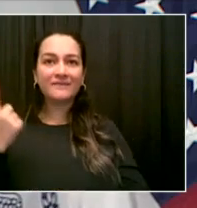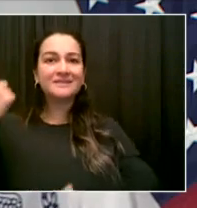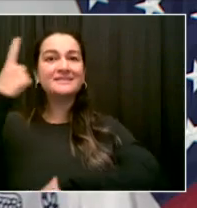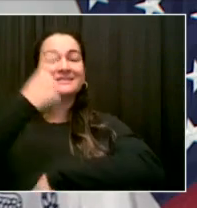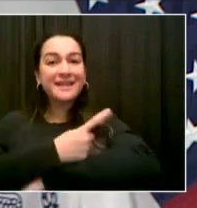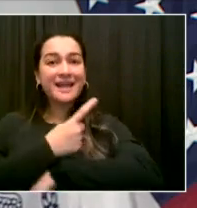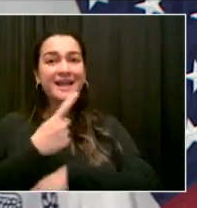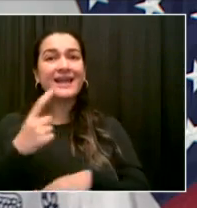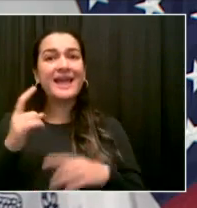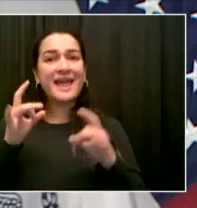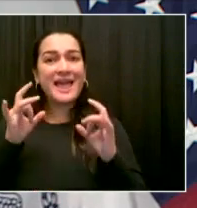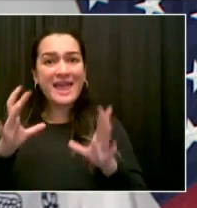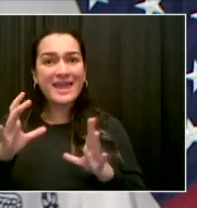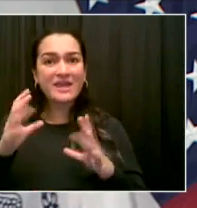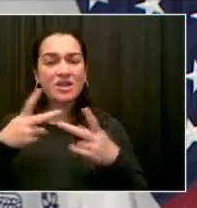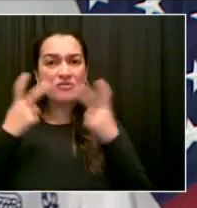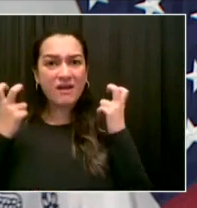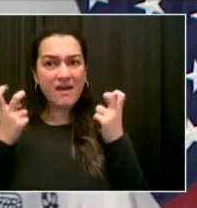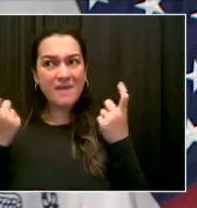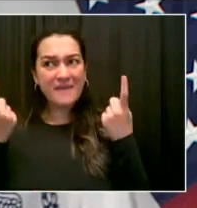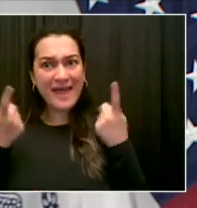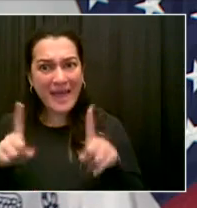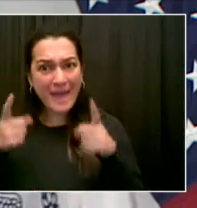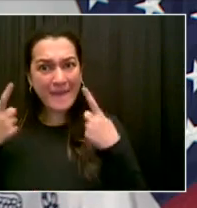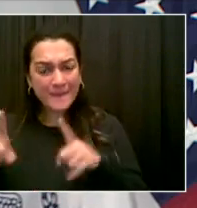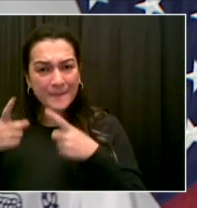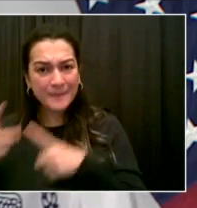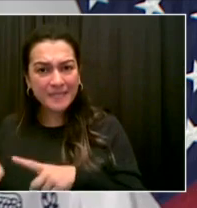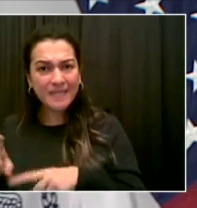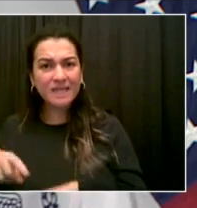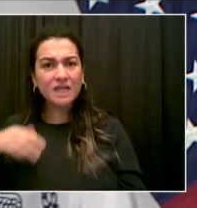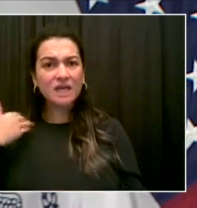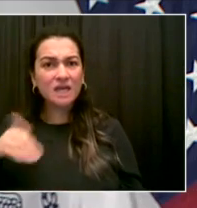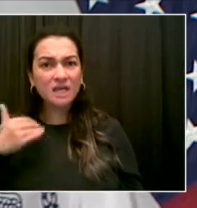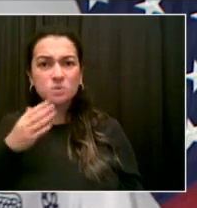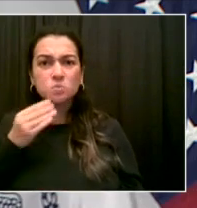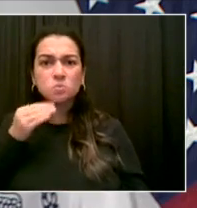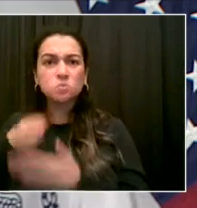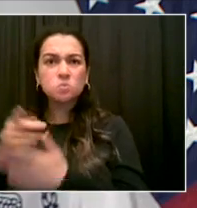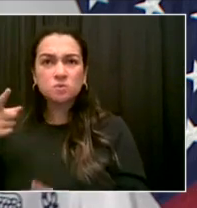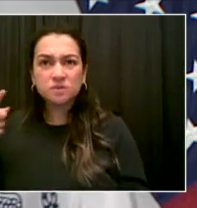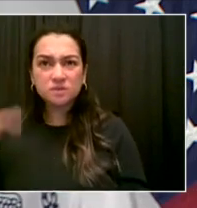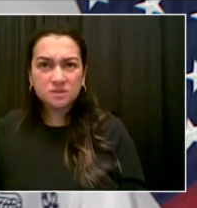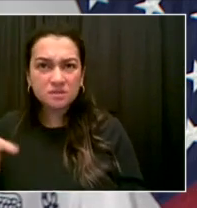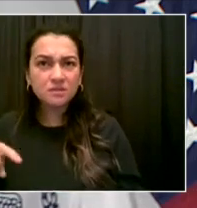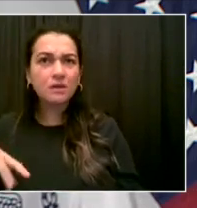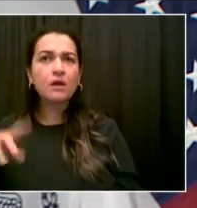was later overturned by a different judge, but I'm wondering if you agree with his sentiment and